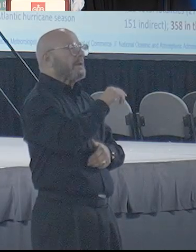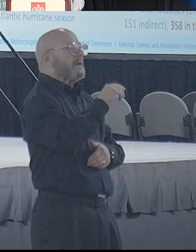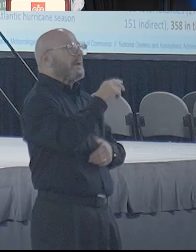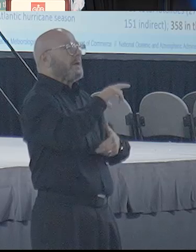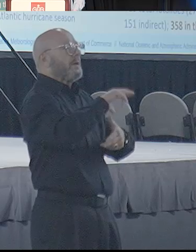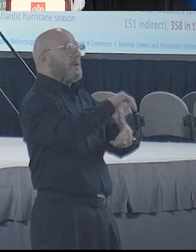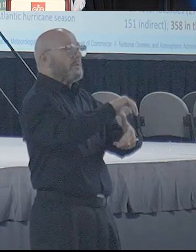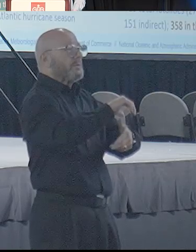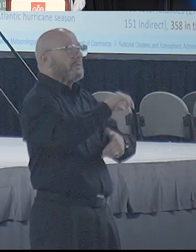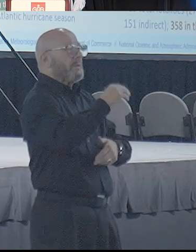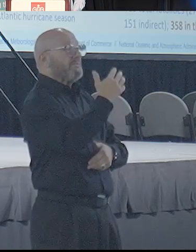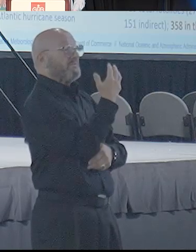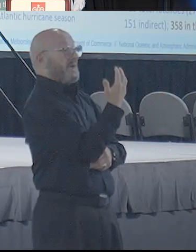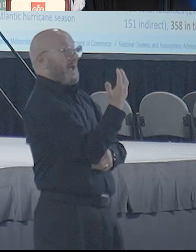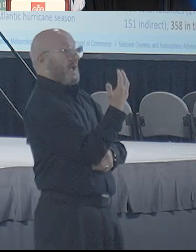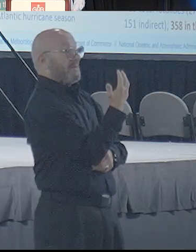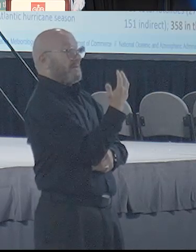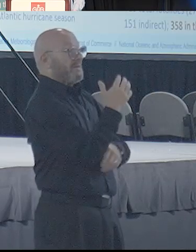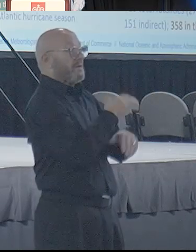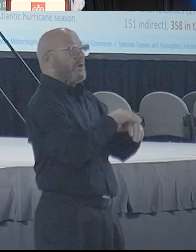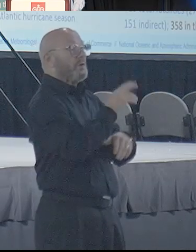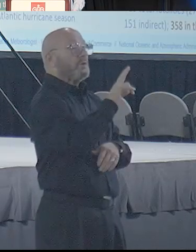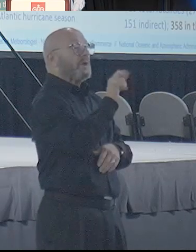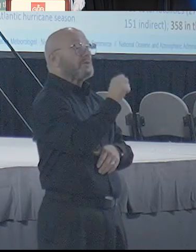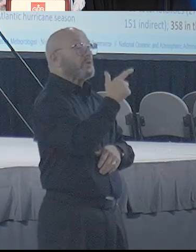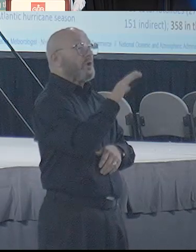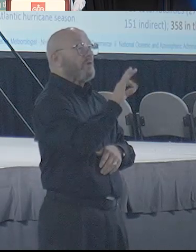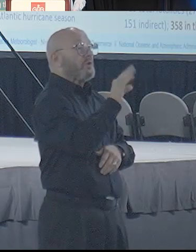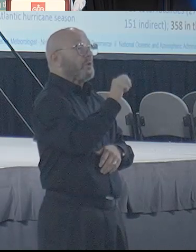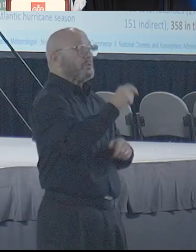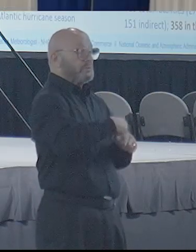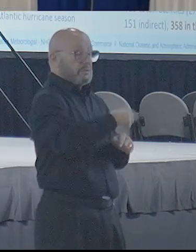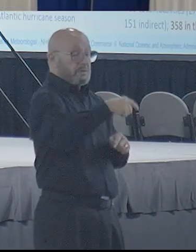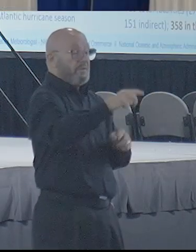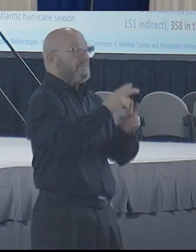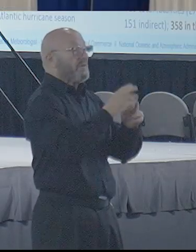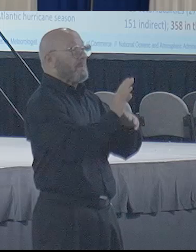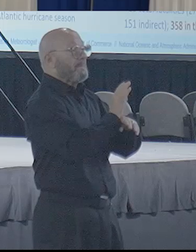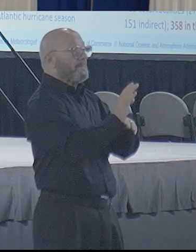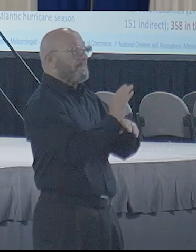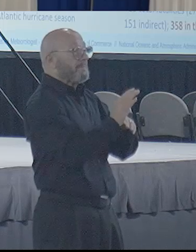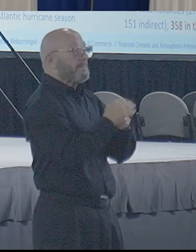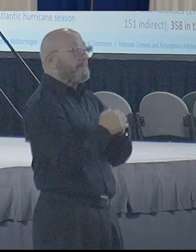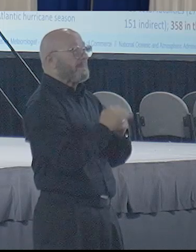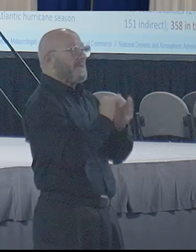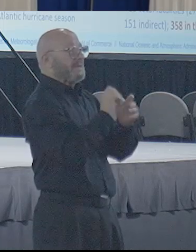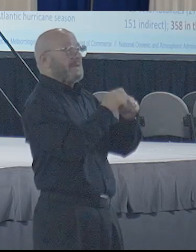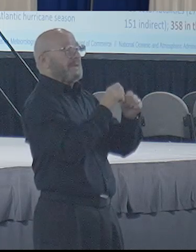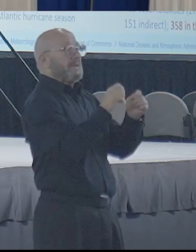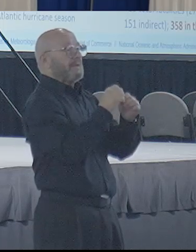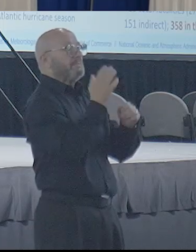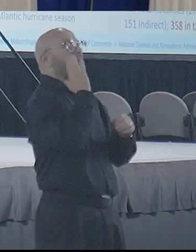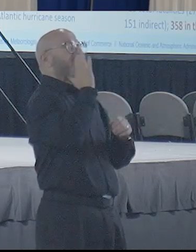is fairly remarkable, with 5 of them along the U.S. Gulf Coast, and you can see the Gulf was very busy. That tied the record for the second most